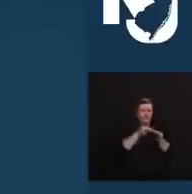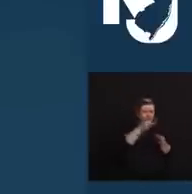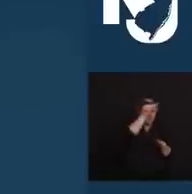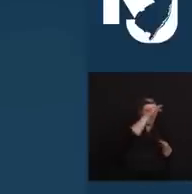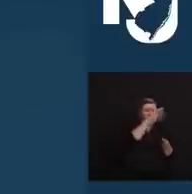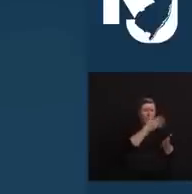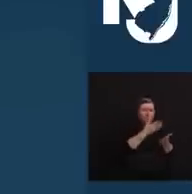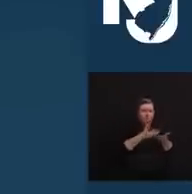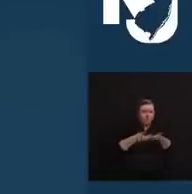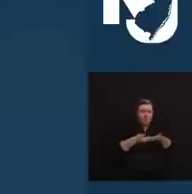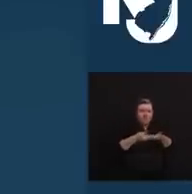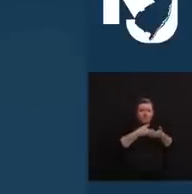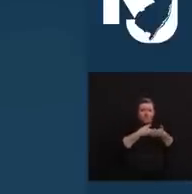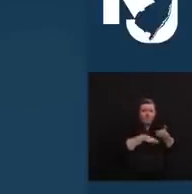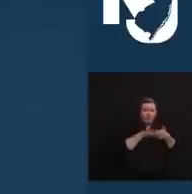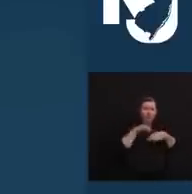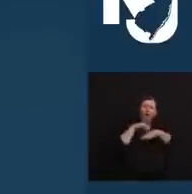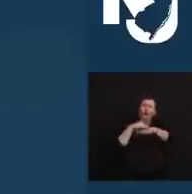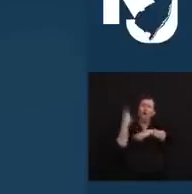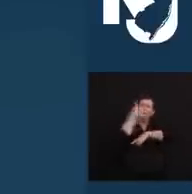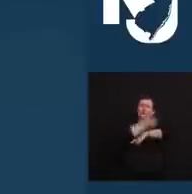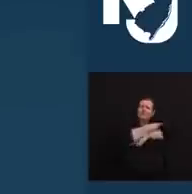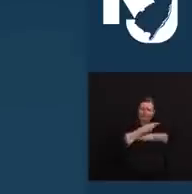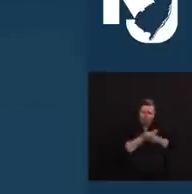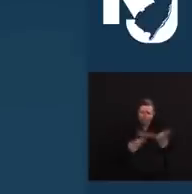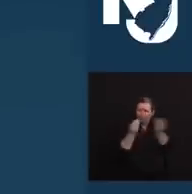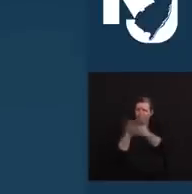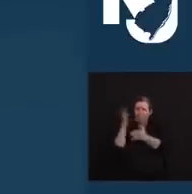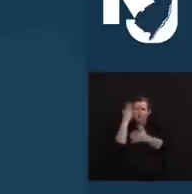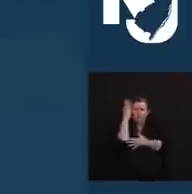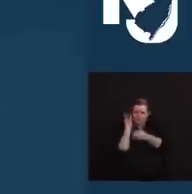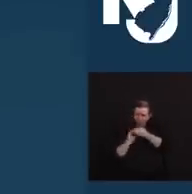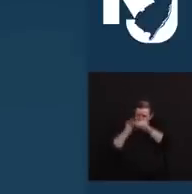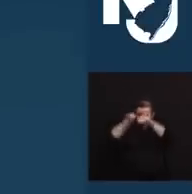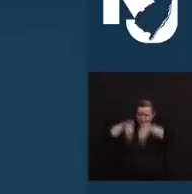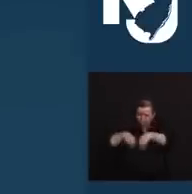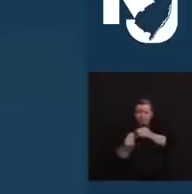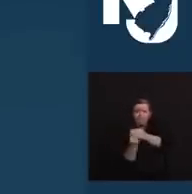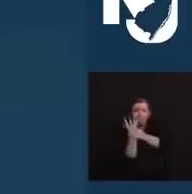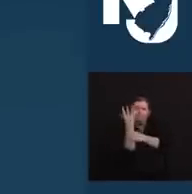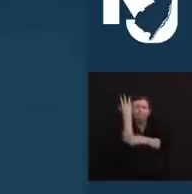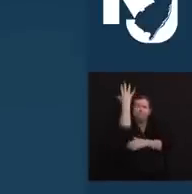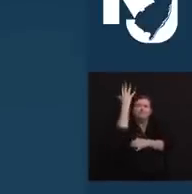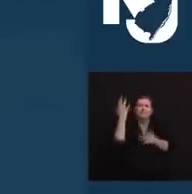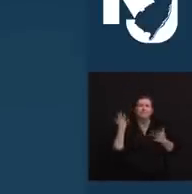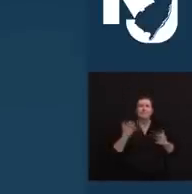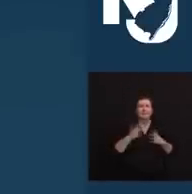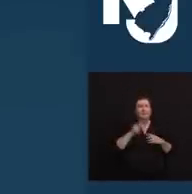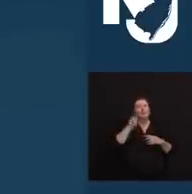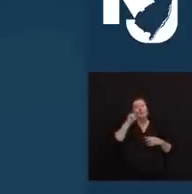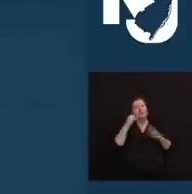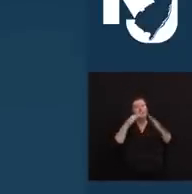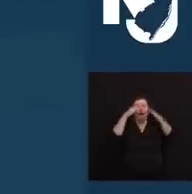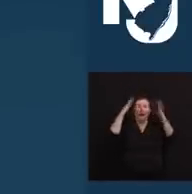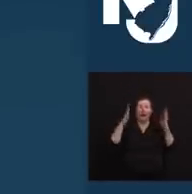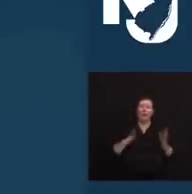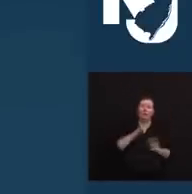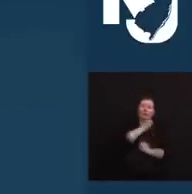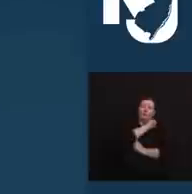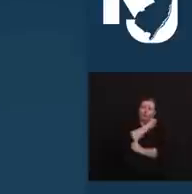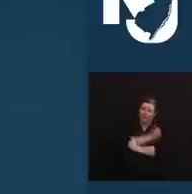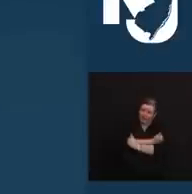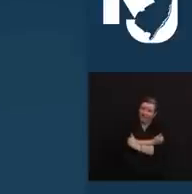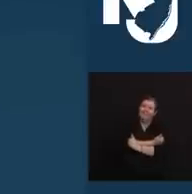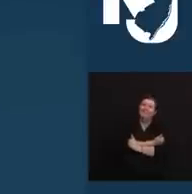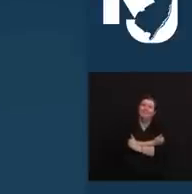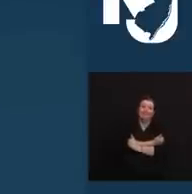numerous boards and commissions, including the New Jersey Housing Authority. All who met Chris immediately recognized that behind the gentle wit